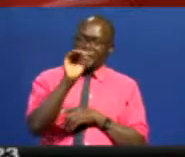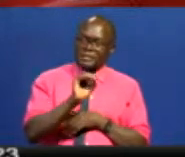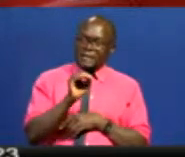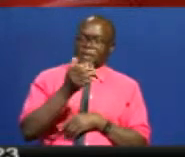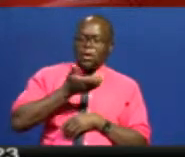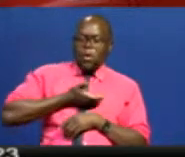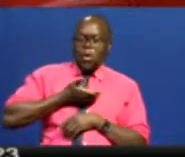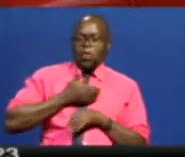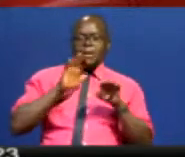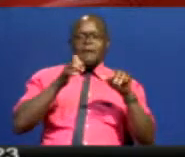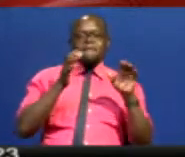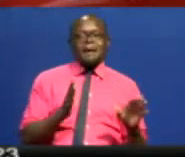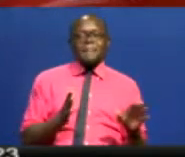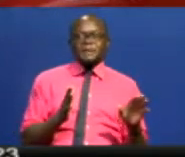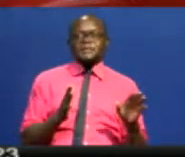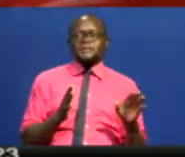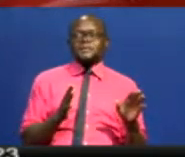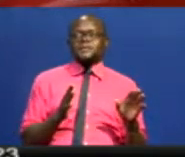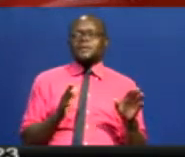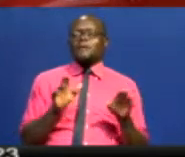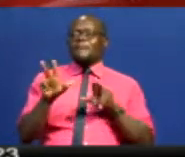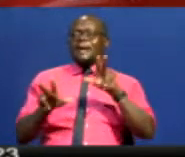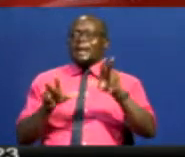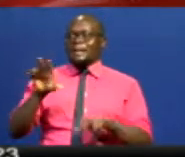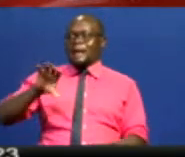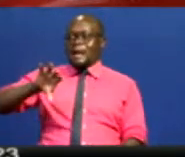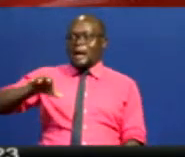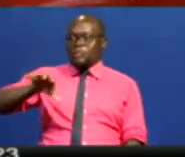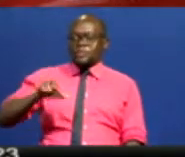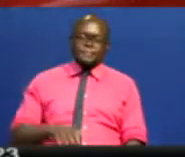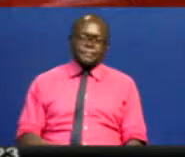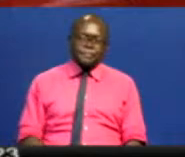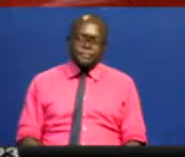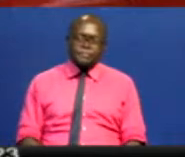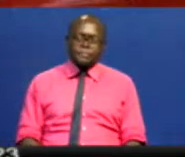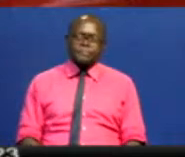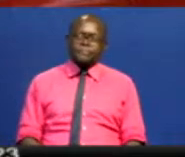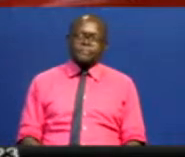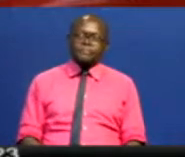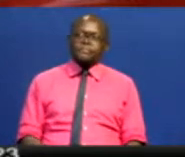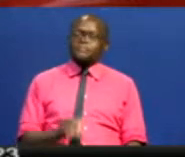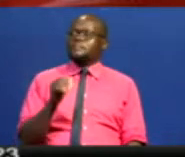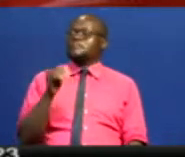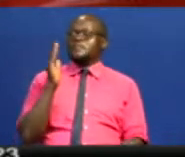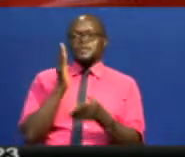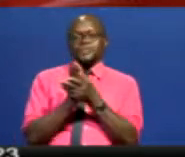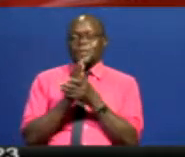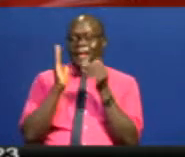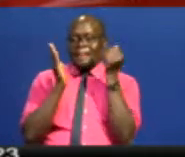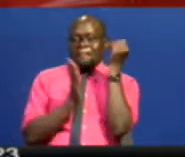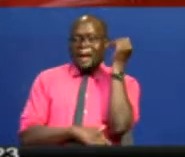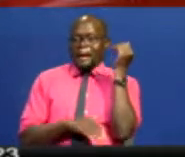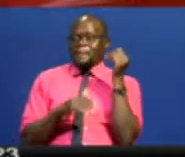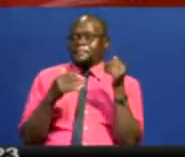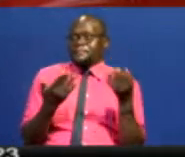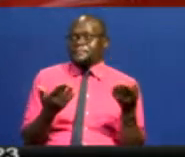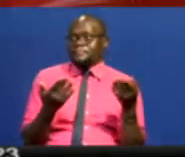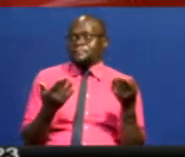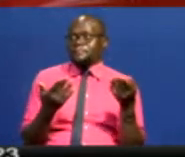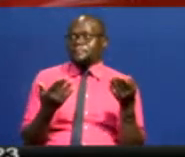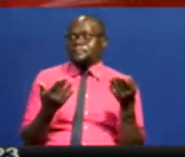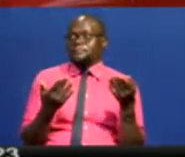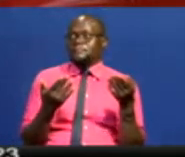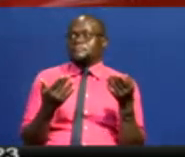by the farmers of Kirinyaga County in Mwea, Honorable Speaker. Honorable Speaker, it is very unfortunate, and